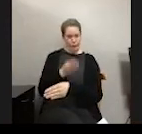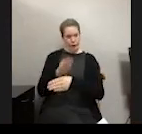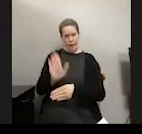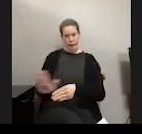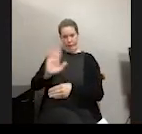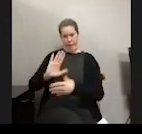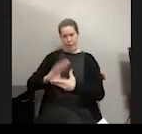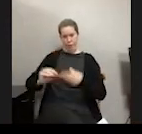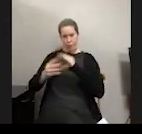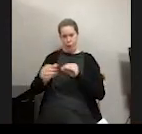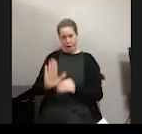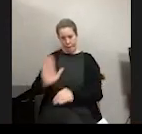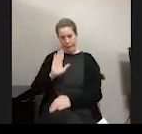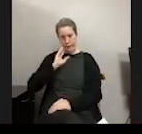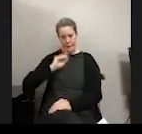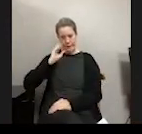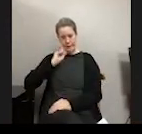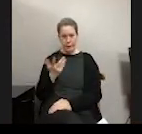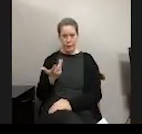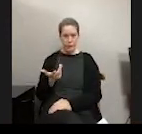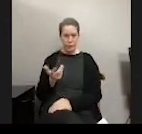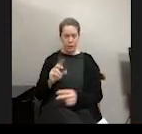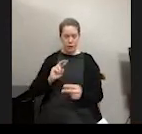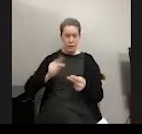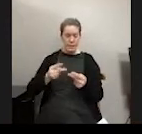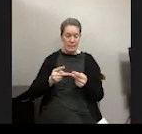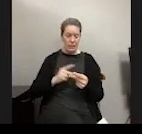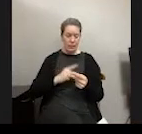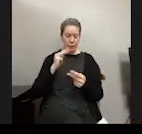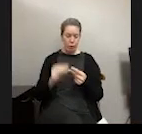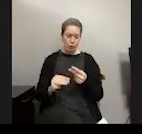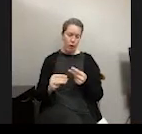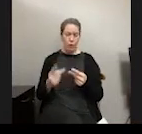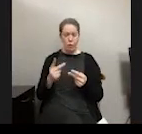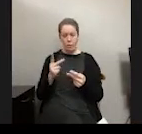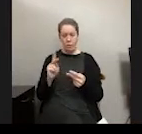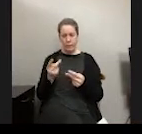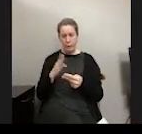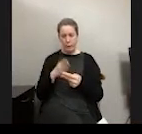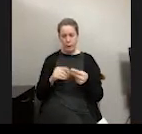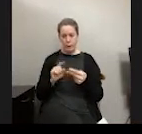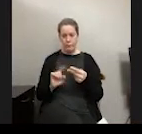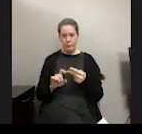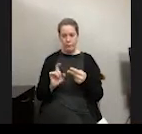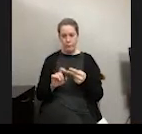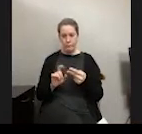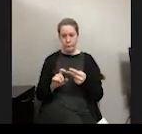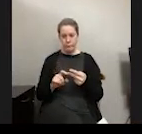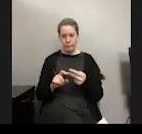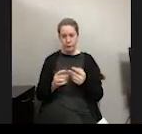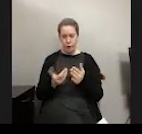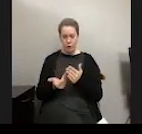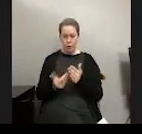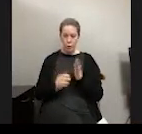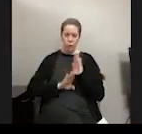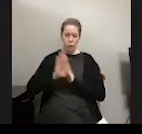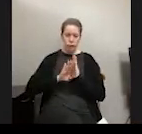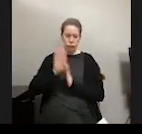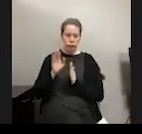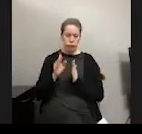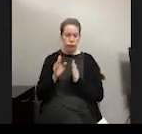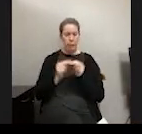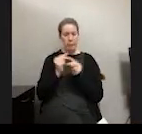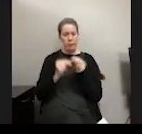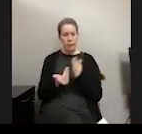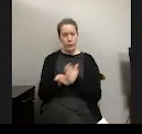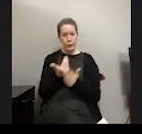call. Second program or the second element I would say is that we're, as part of the new website, we're building a new website